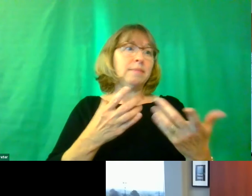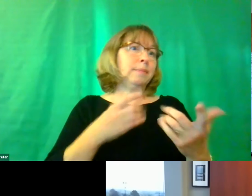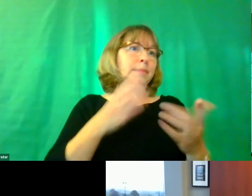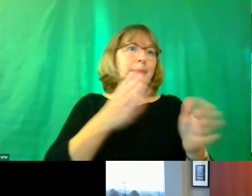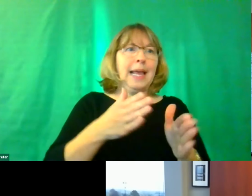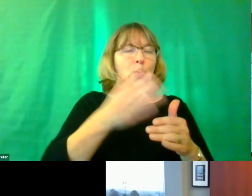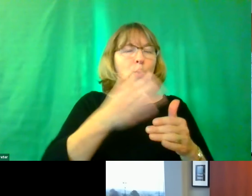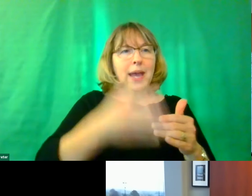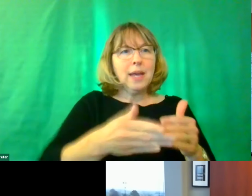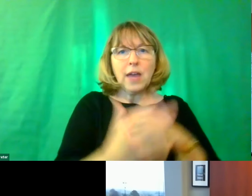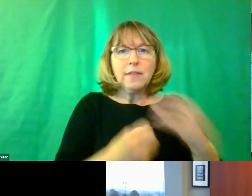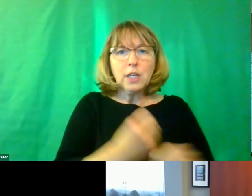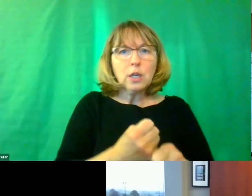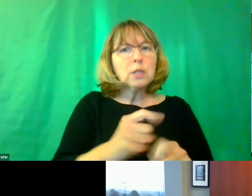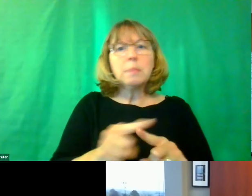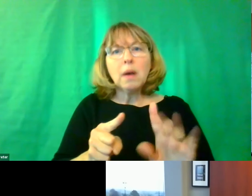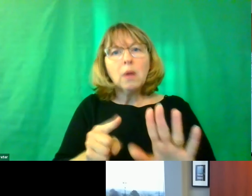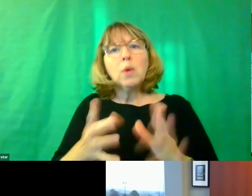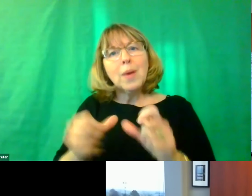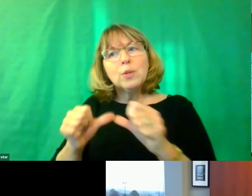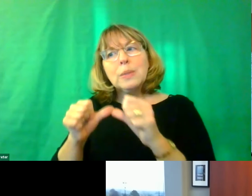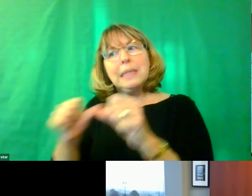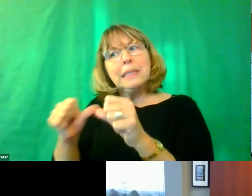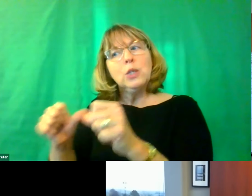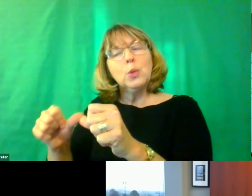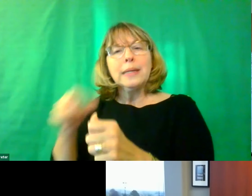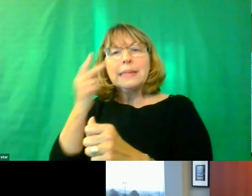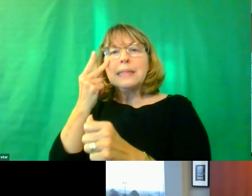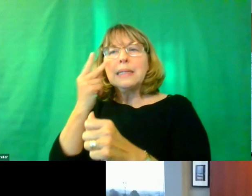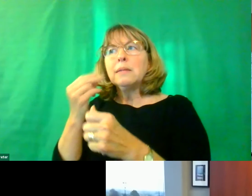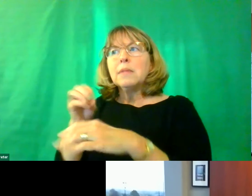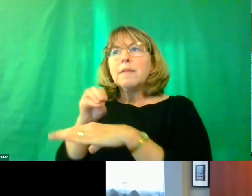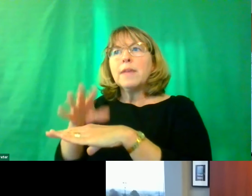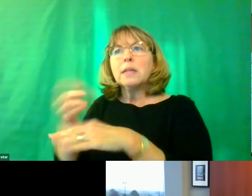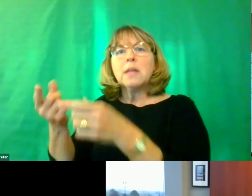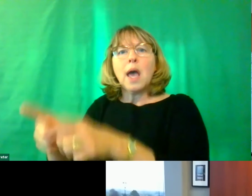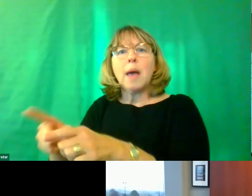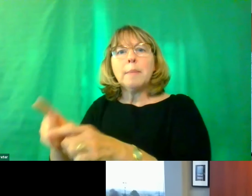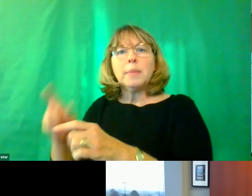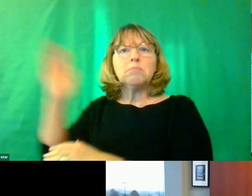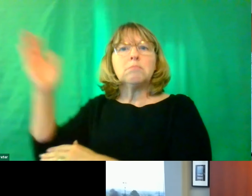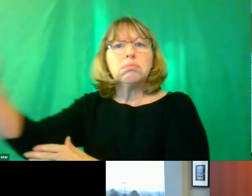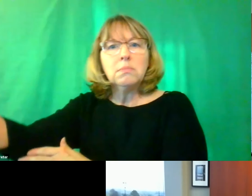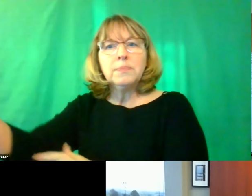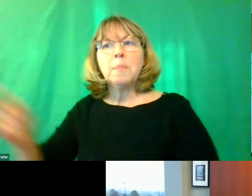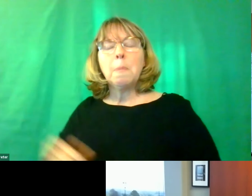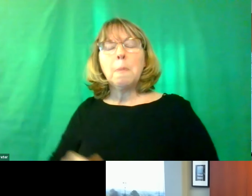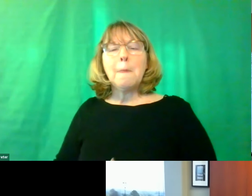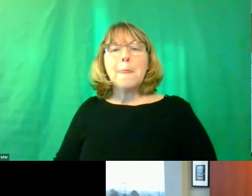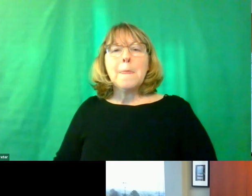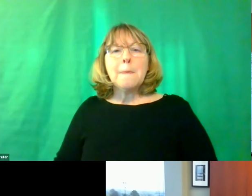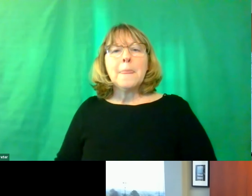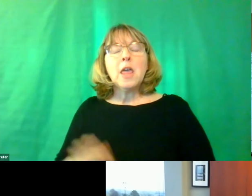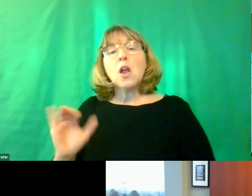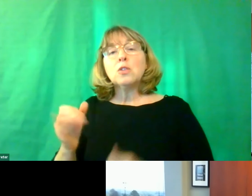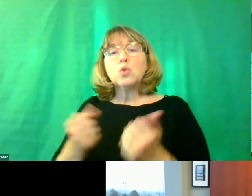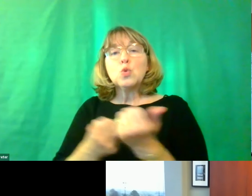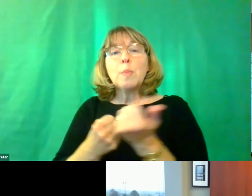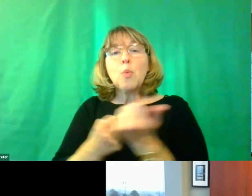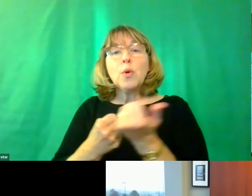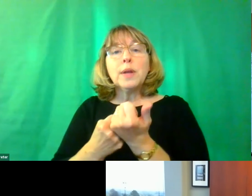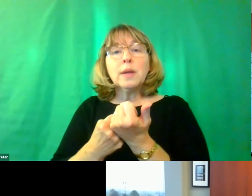to see effects that might manifest later on. And the other thing is supporting more